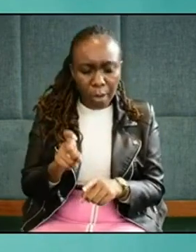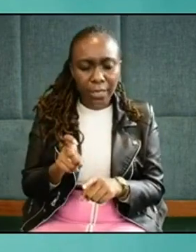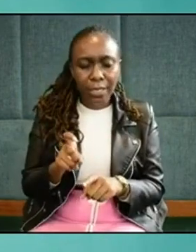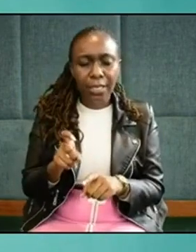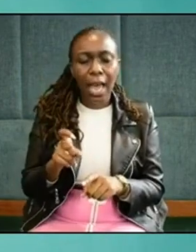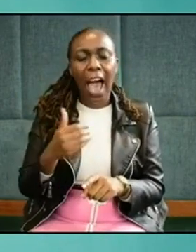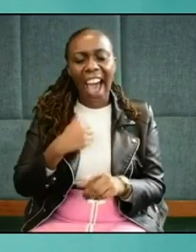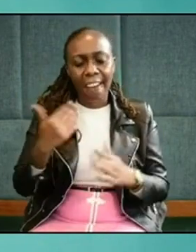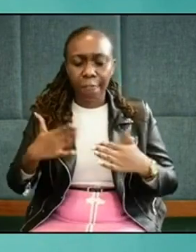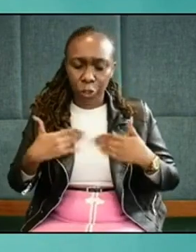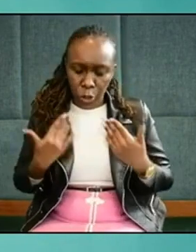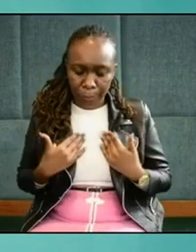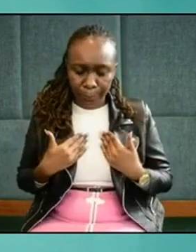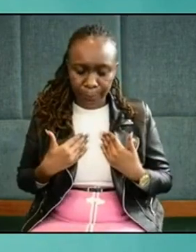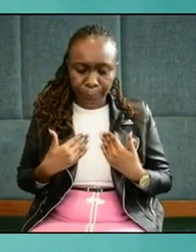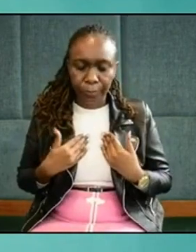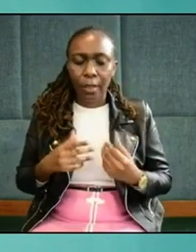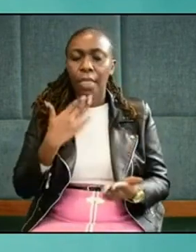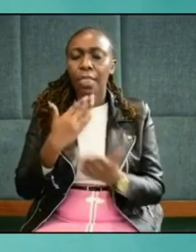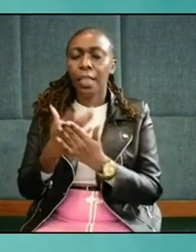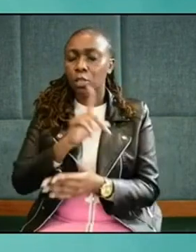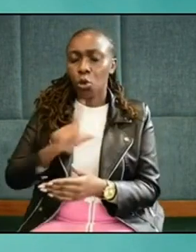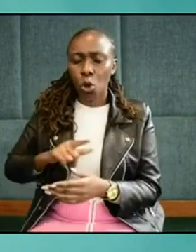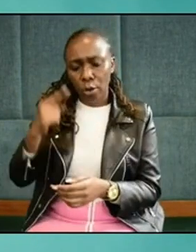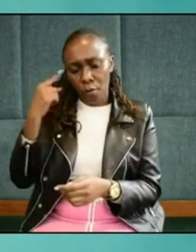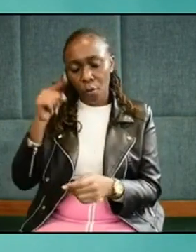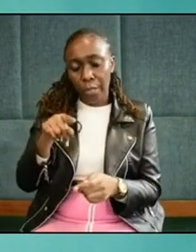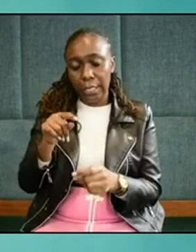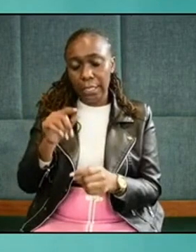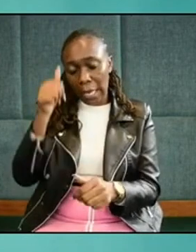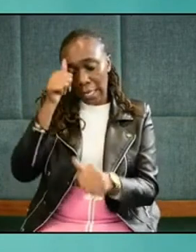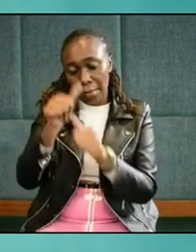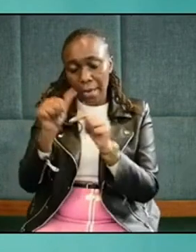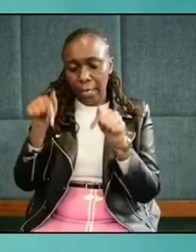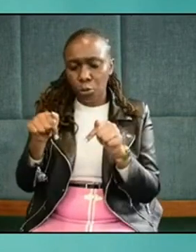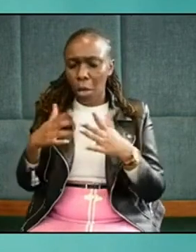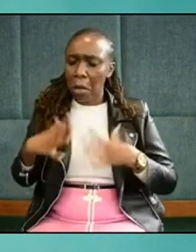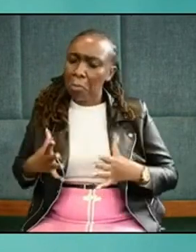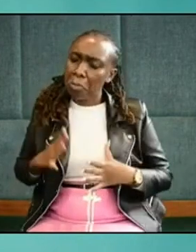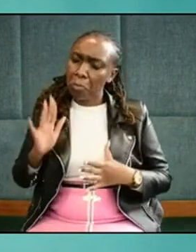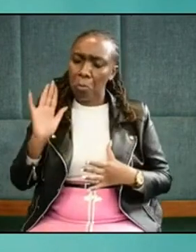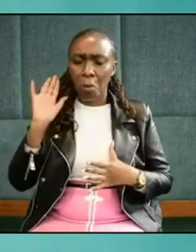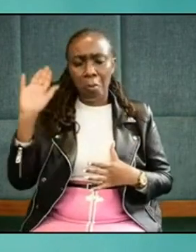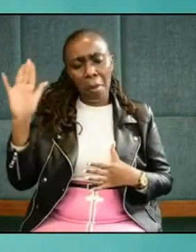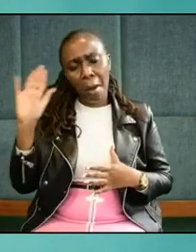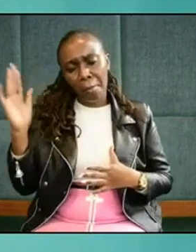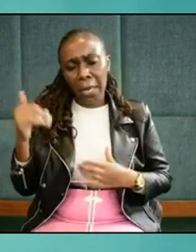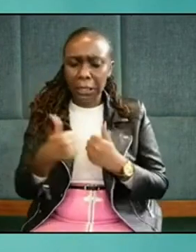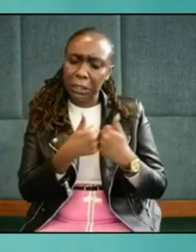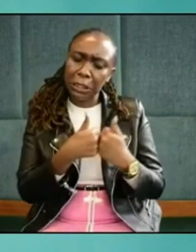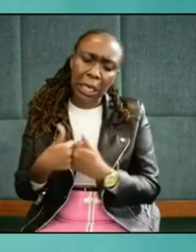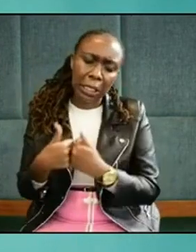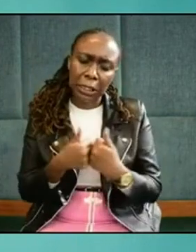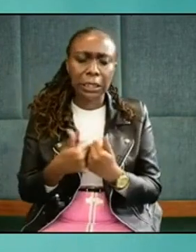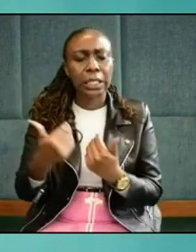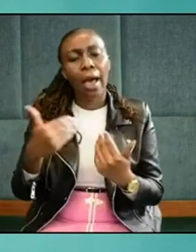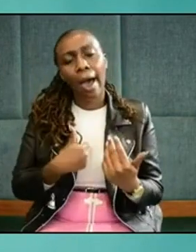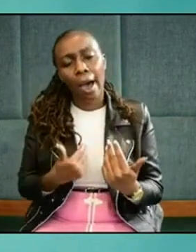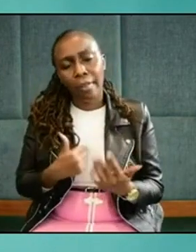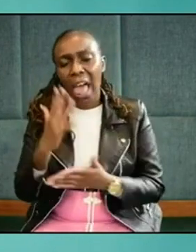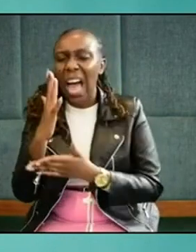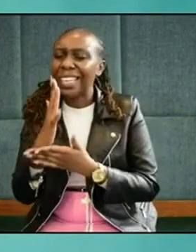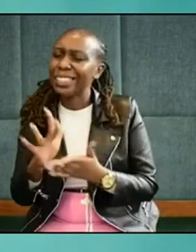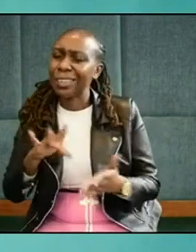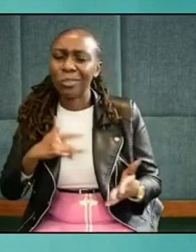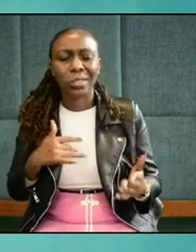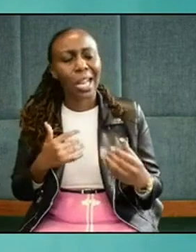cheer. Yes, Lord, thank you so much for this reminder today. Your people may have been going through challenging times, and some were at the